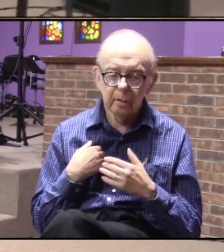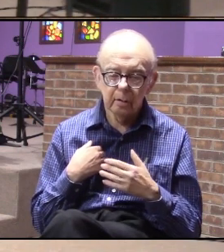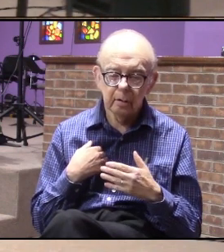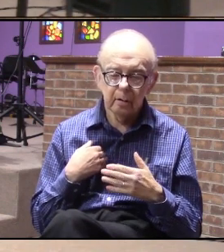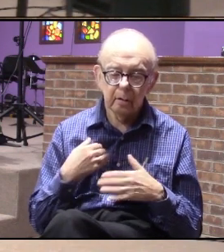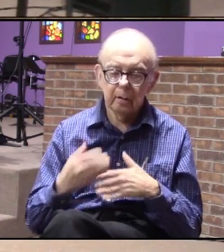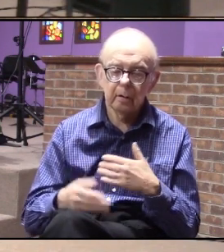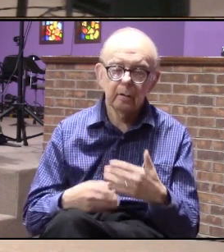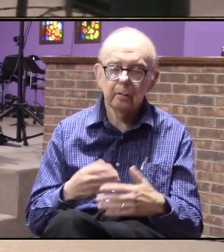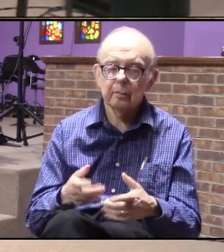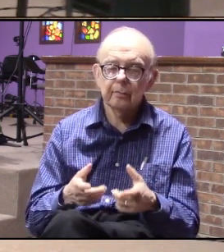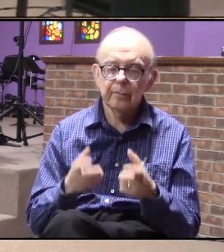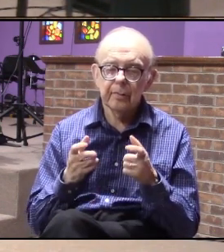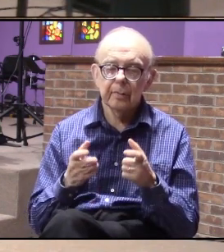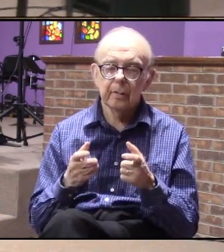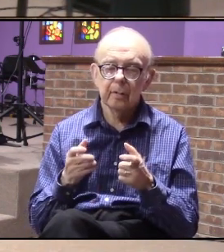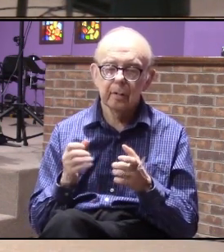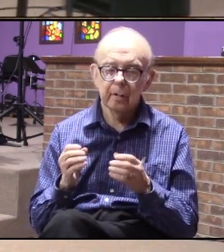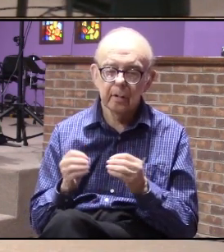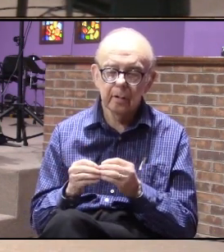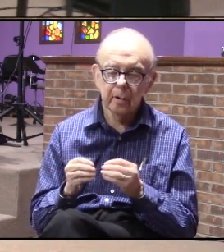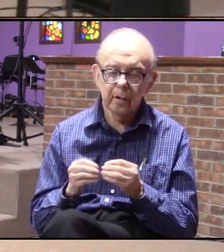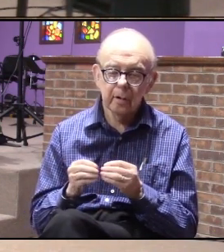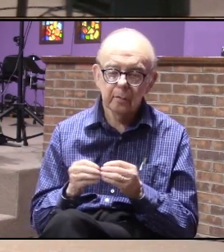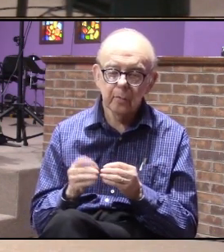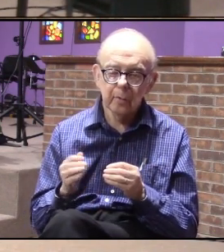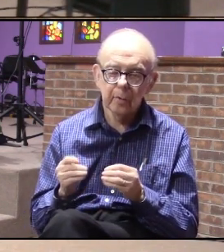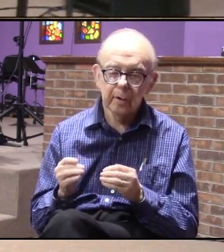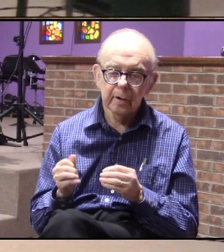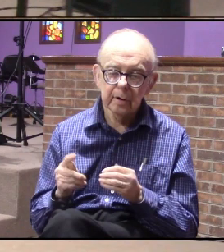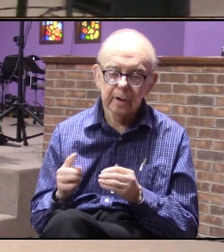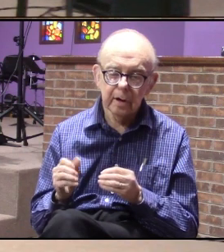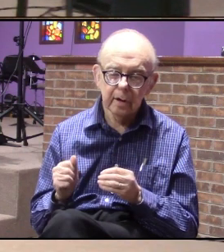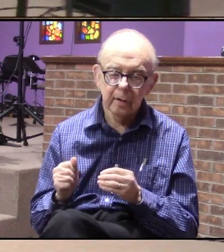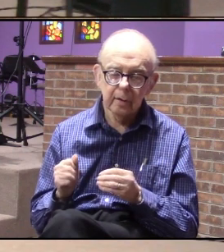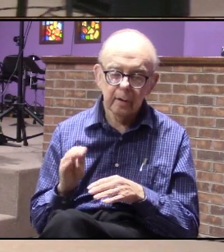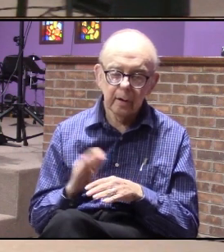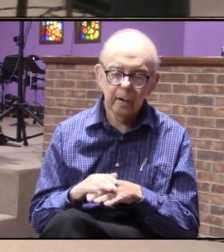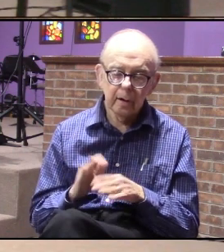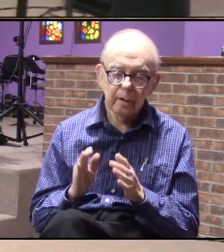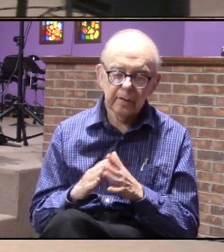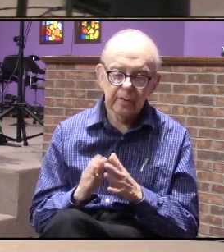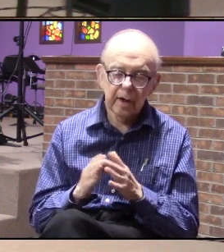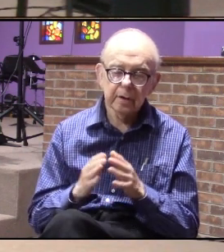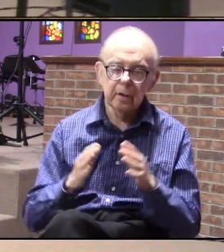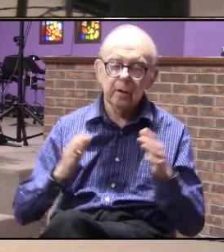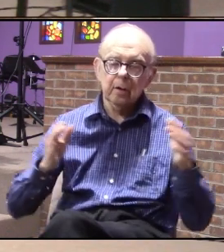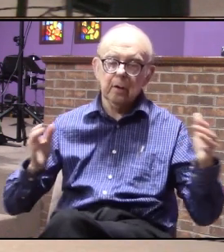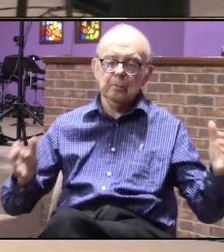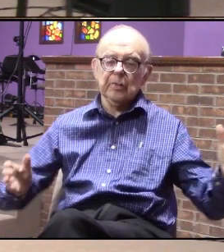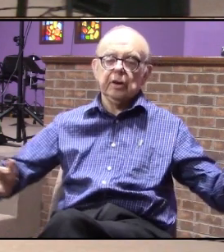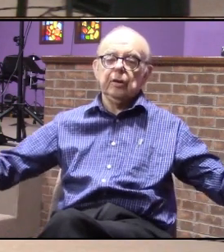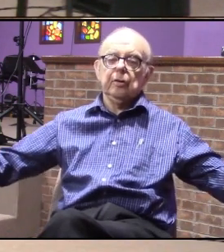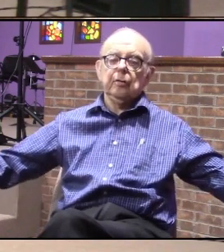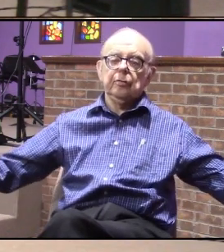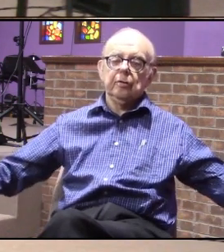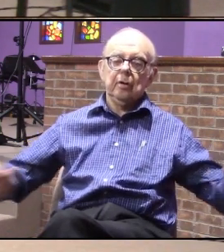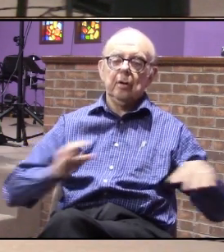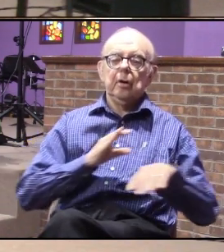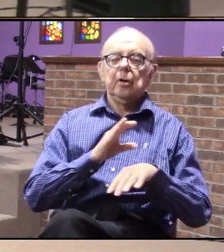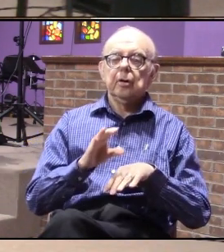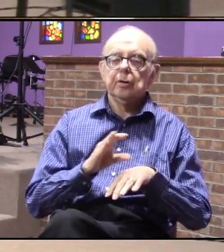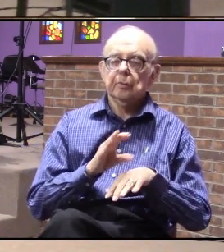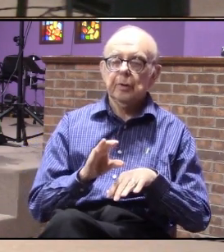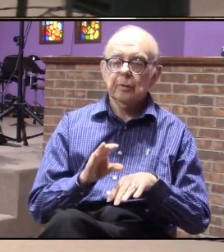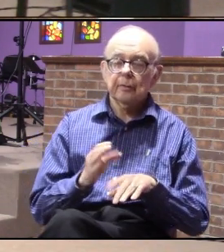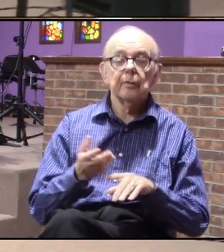processes quicker and more data than that big, huge